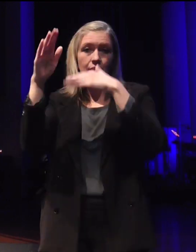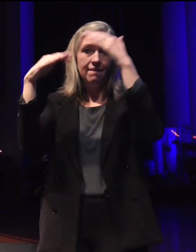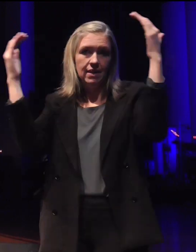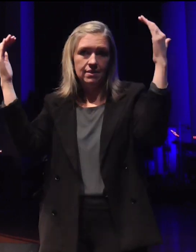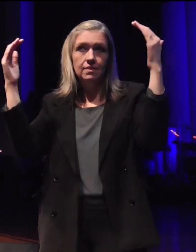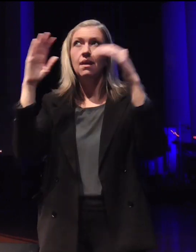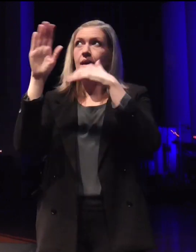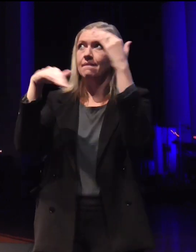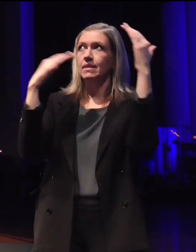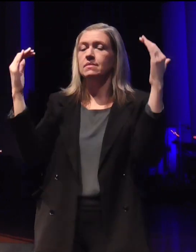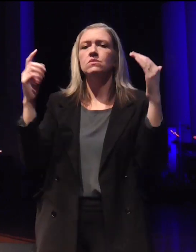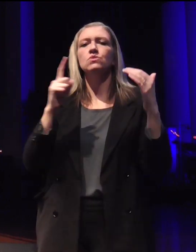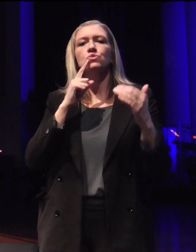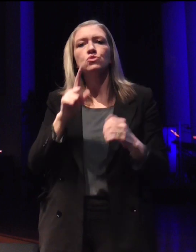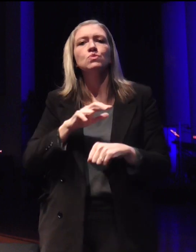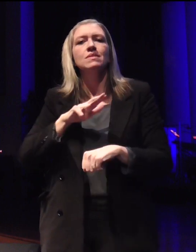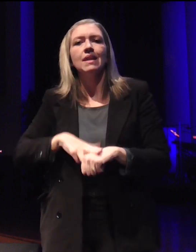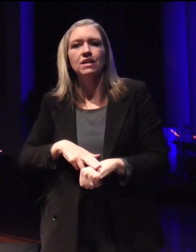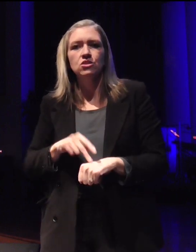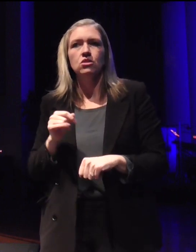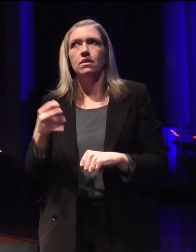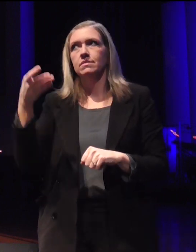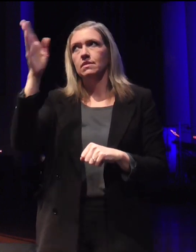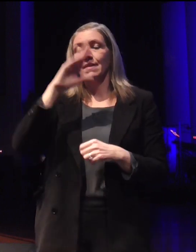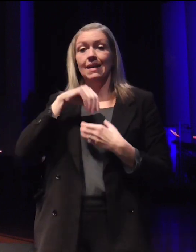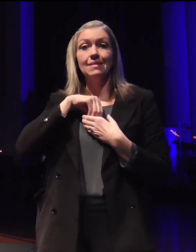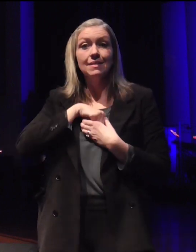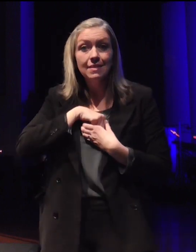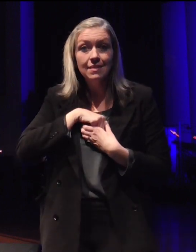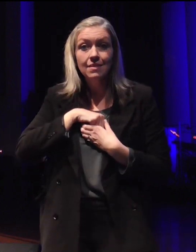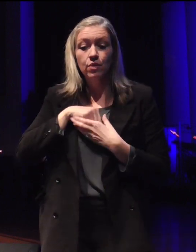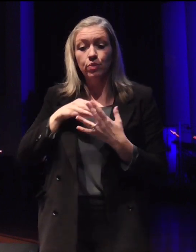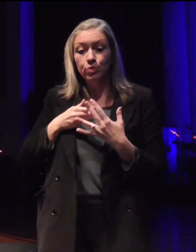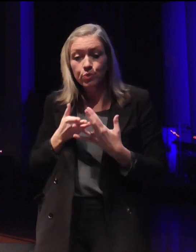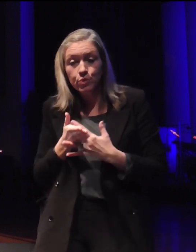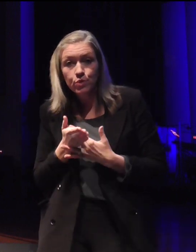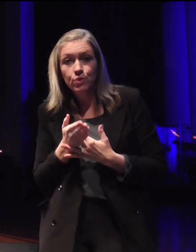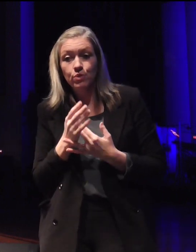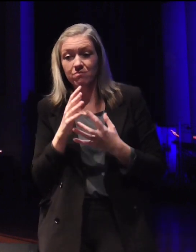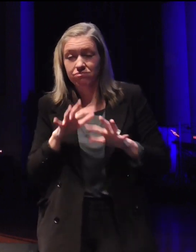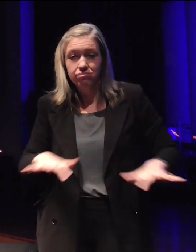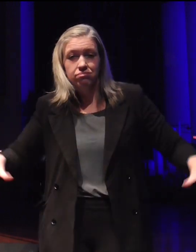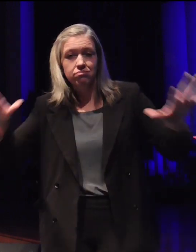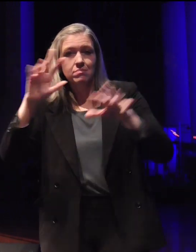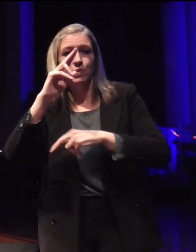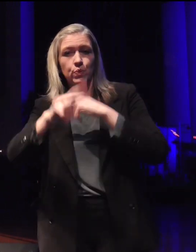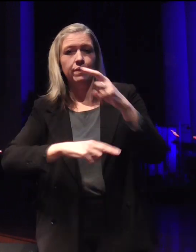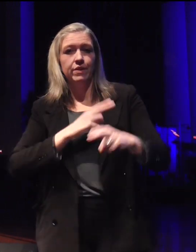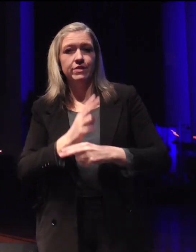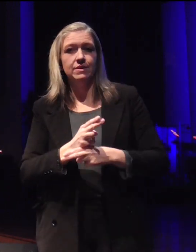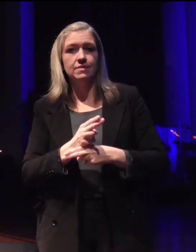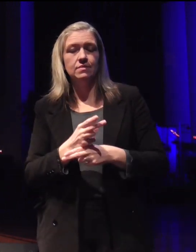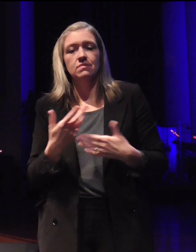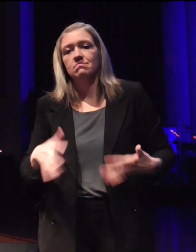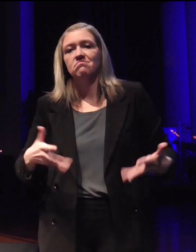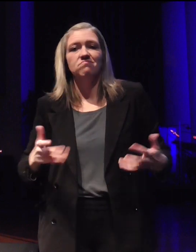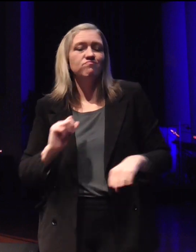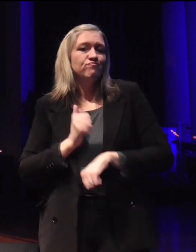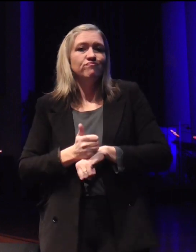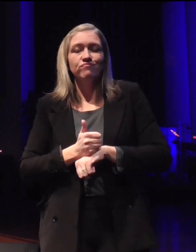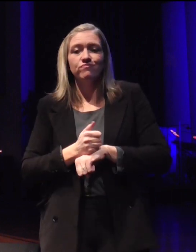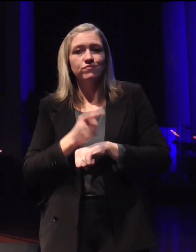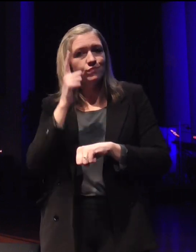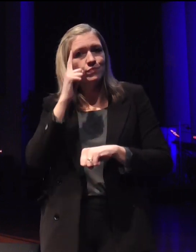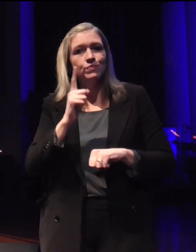nature of the divine in us, as us, through us, and in this universe. It is assured. It